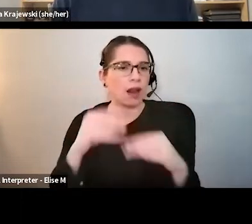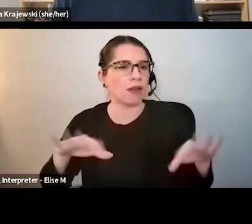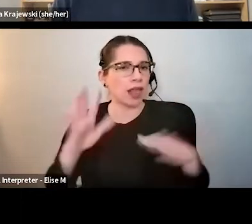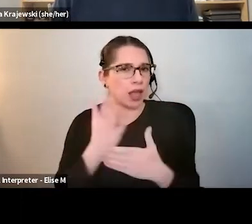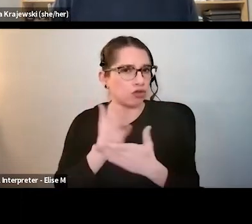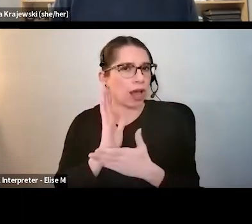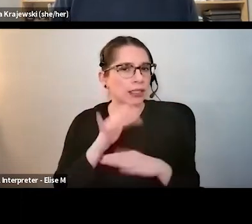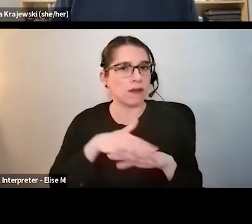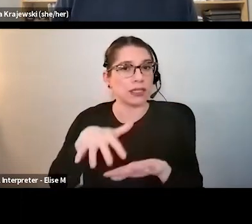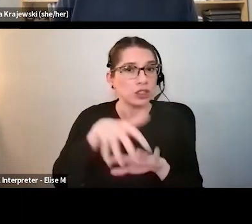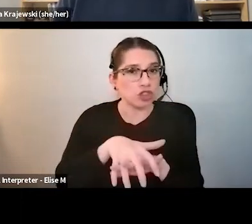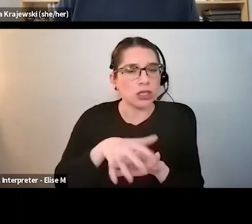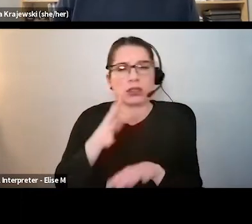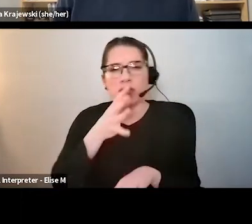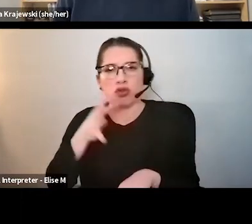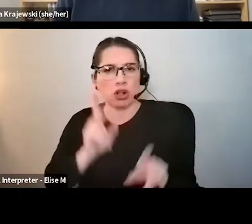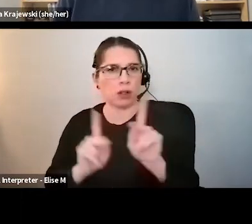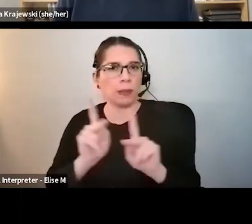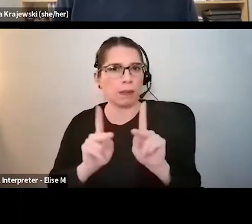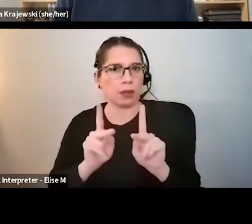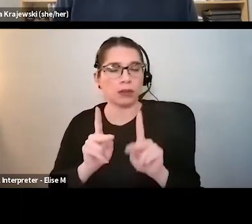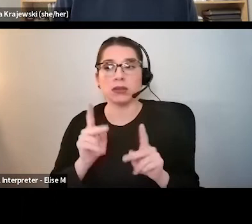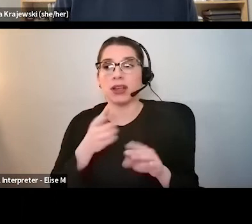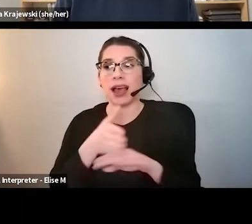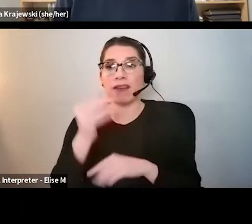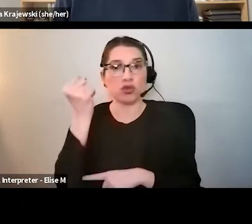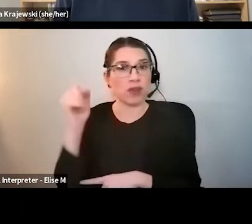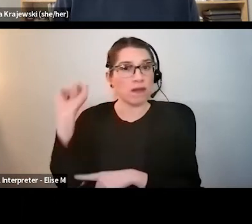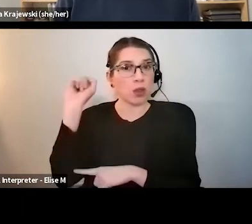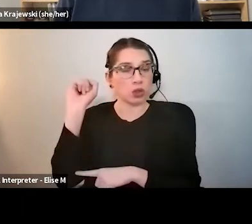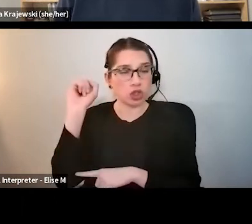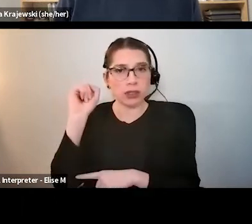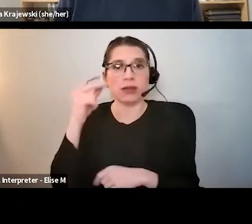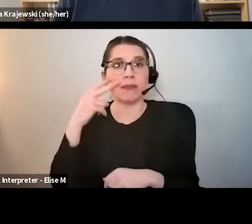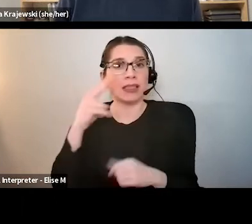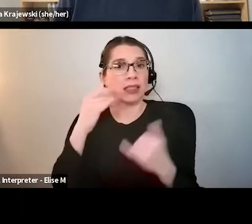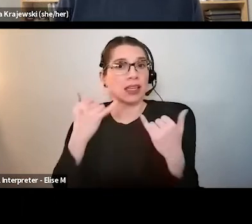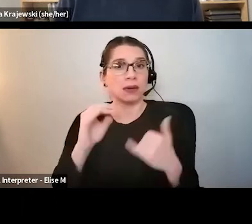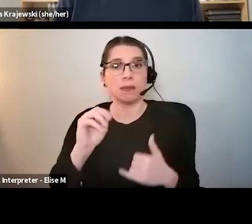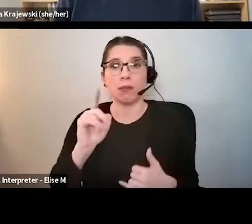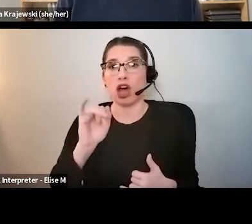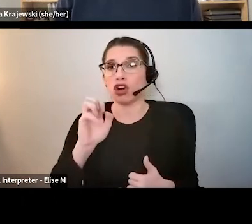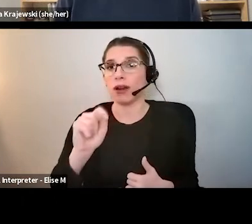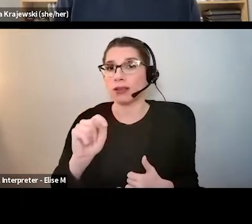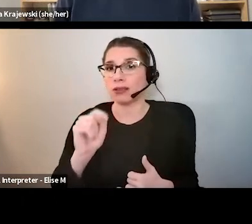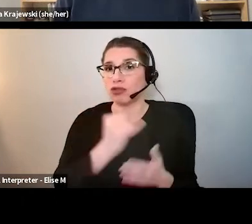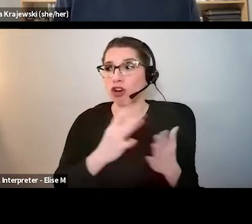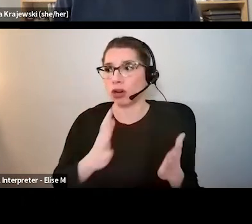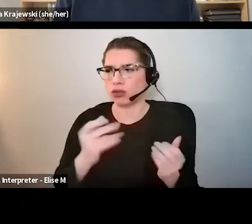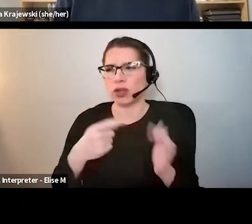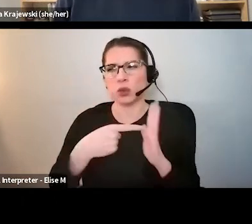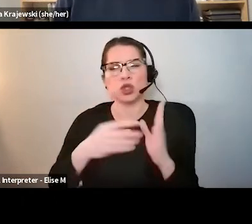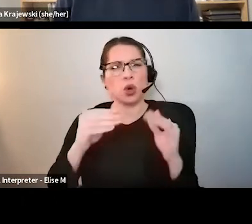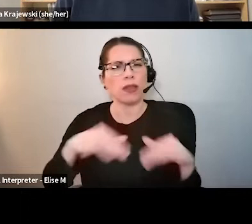rural peoples. After the revolution, Mexican modernist artists turned towards depicting the land as a shared place